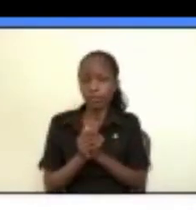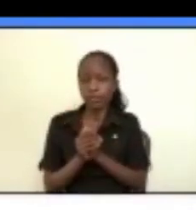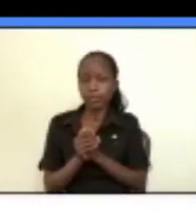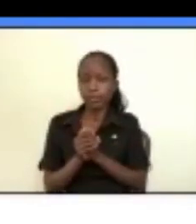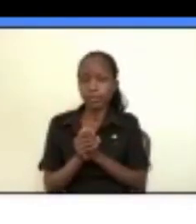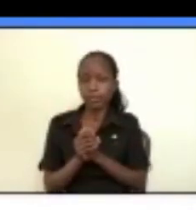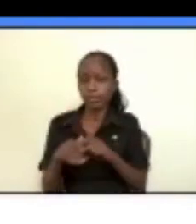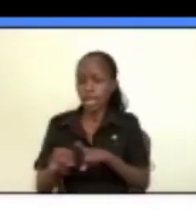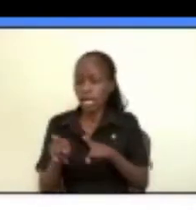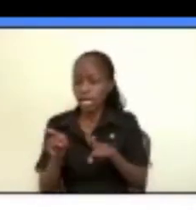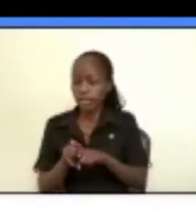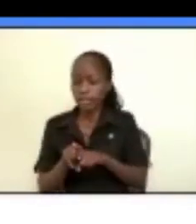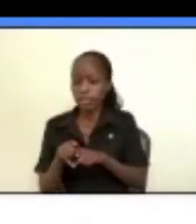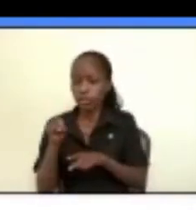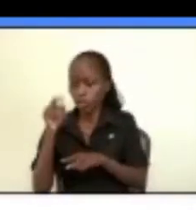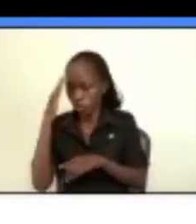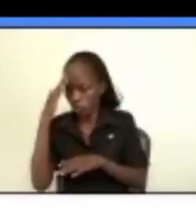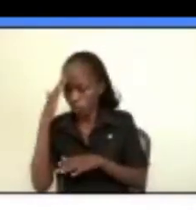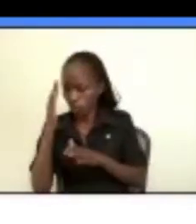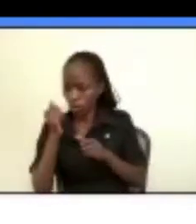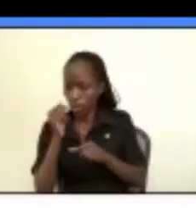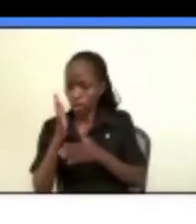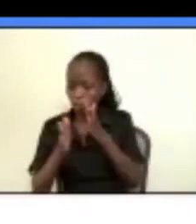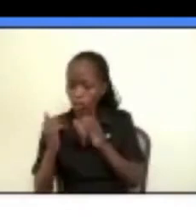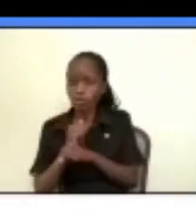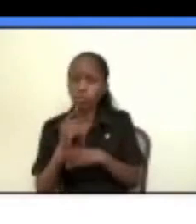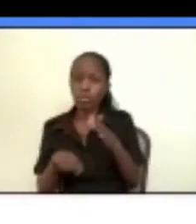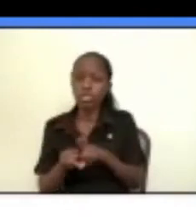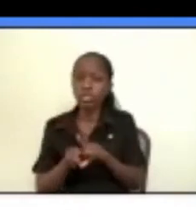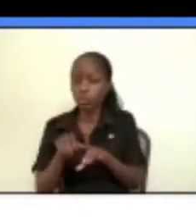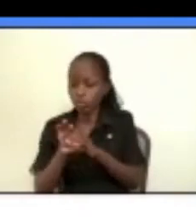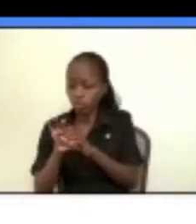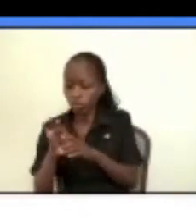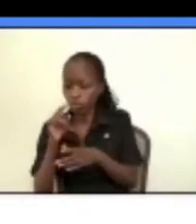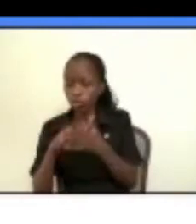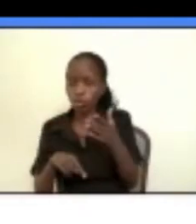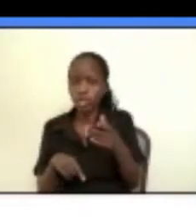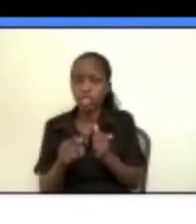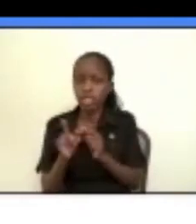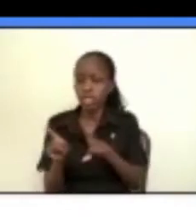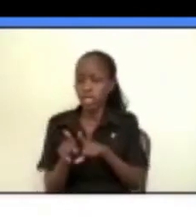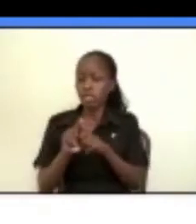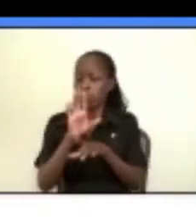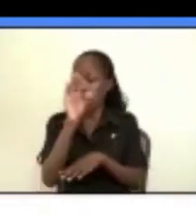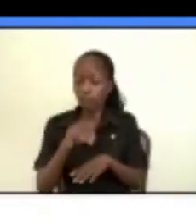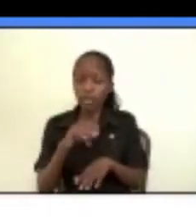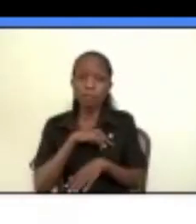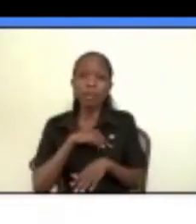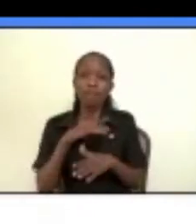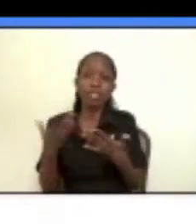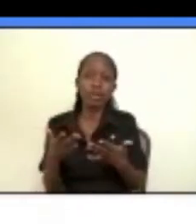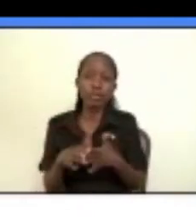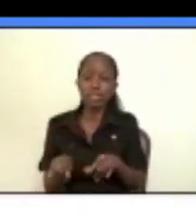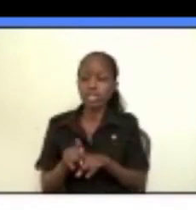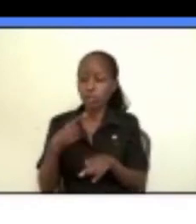to do and what they want to invest in, what the Western world wants to invest in, but what's in it for Africa? How